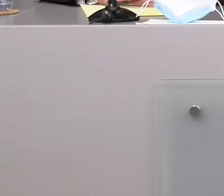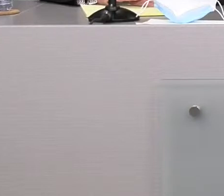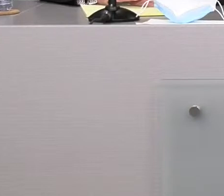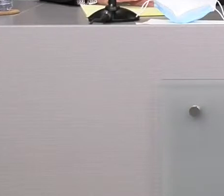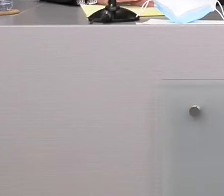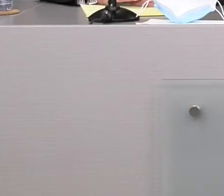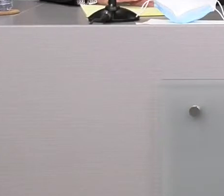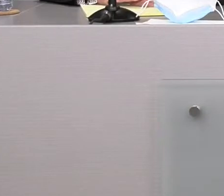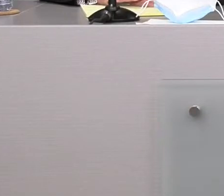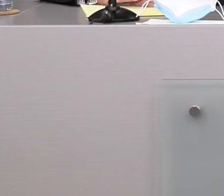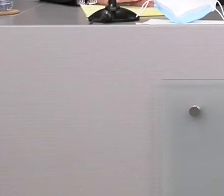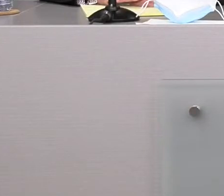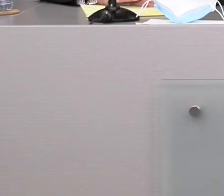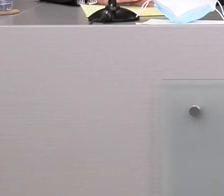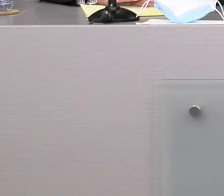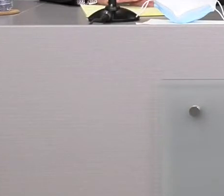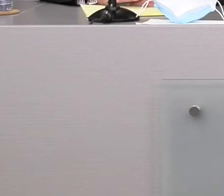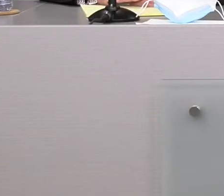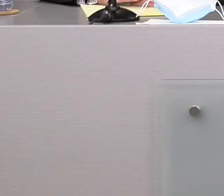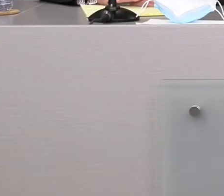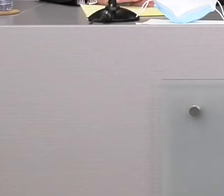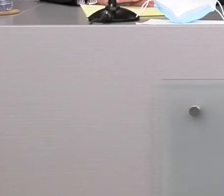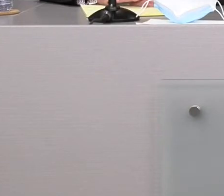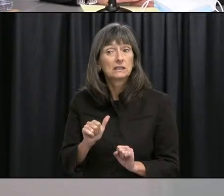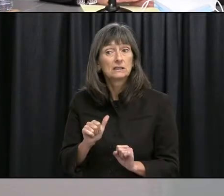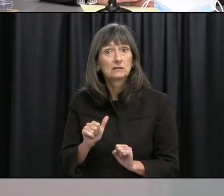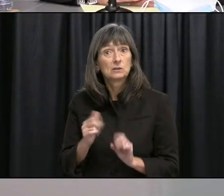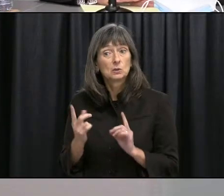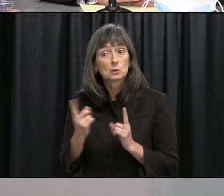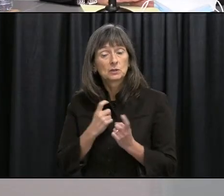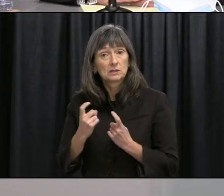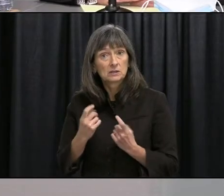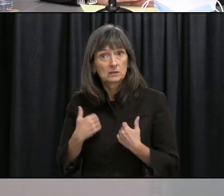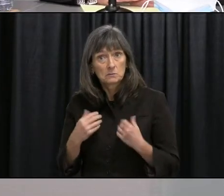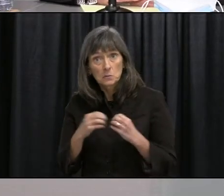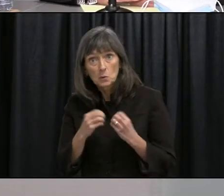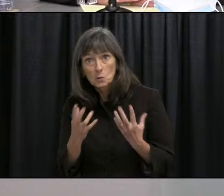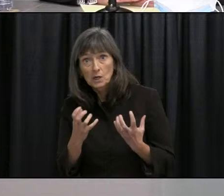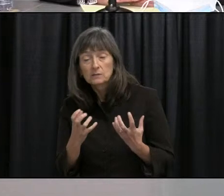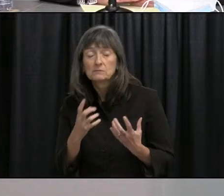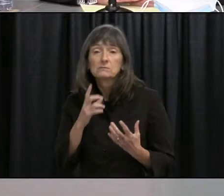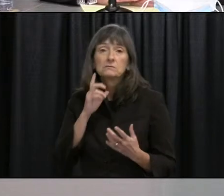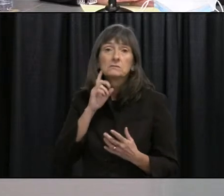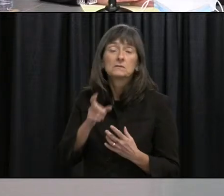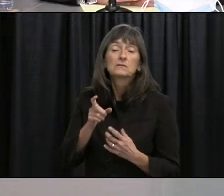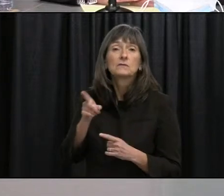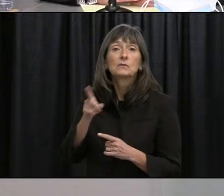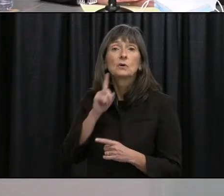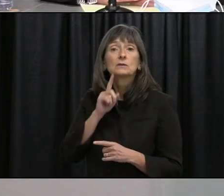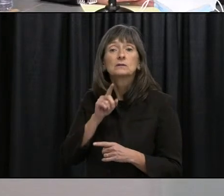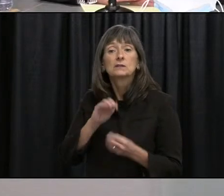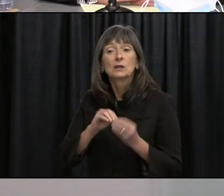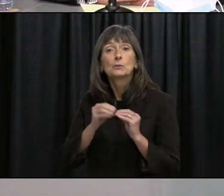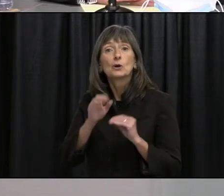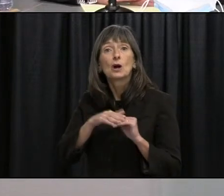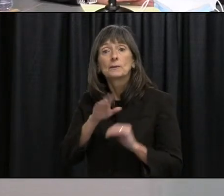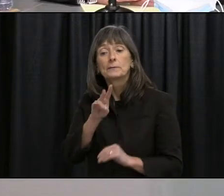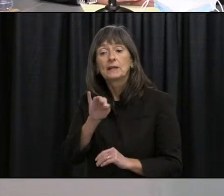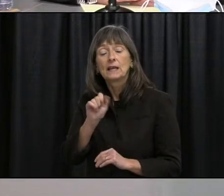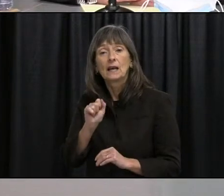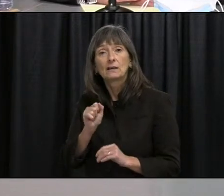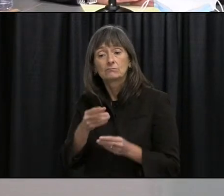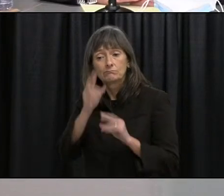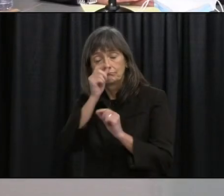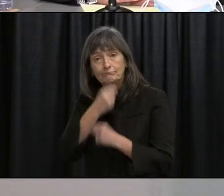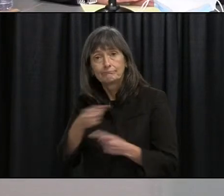who has any media questions, I would direct you to Ms. Dix-Payton's landline, and the number is available on the media release. So